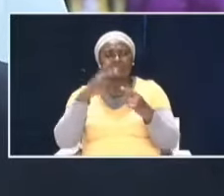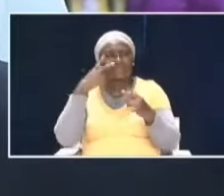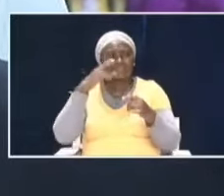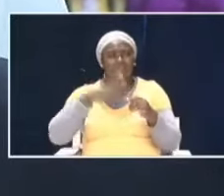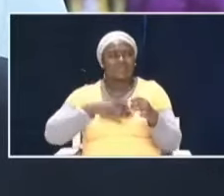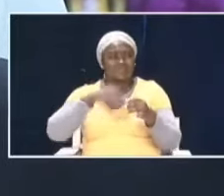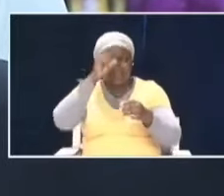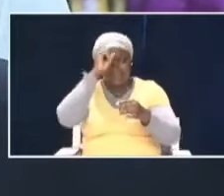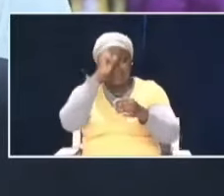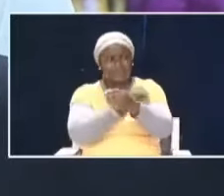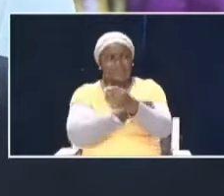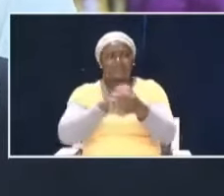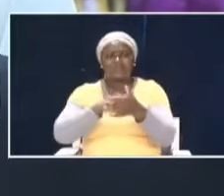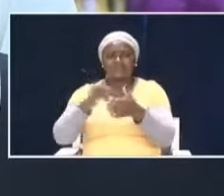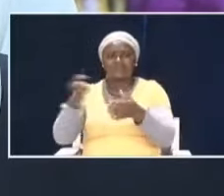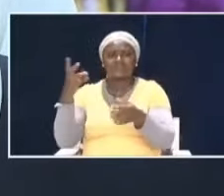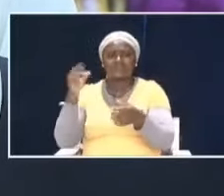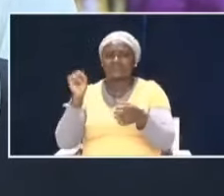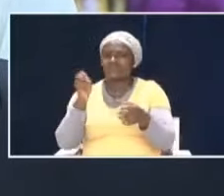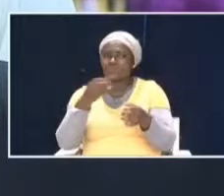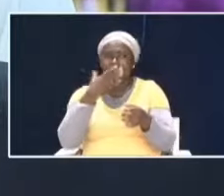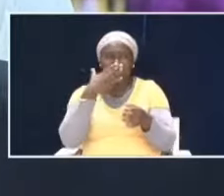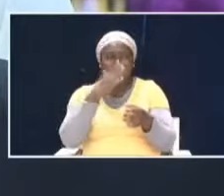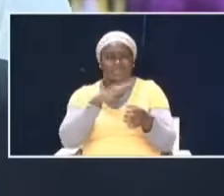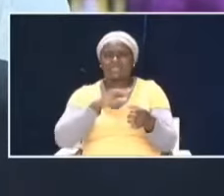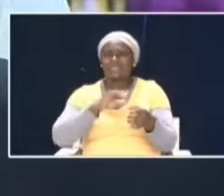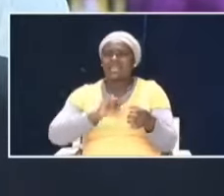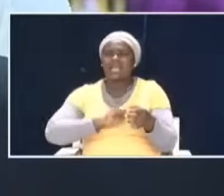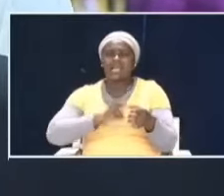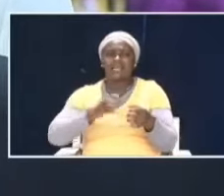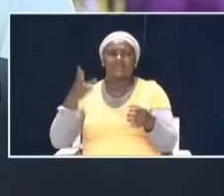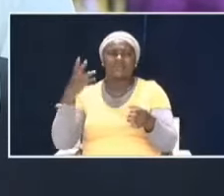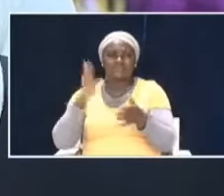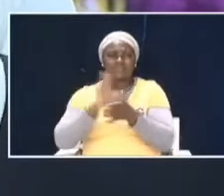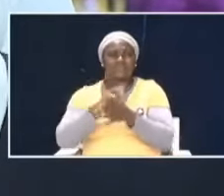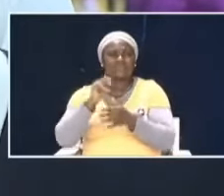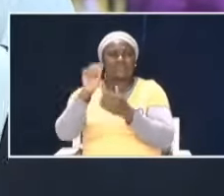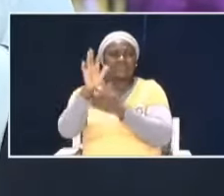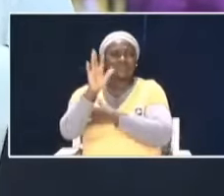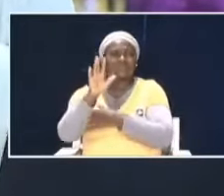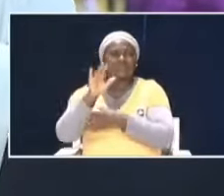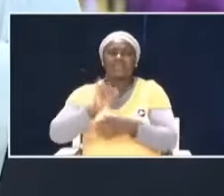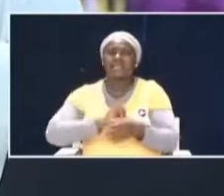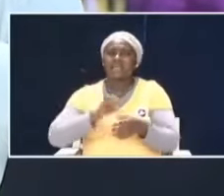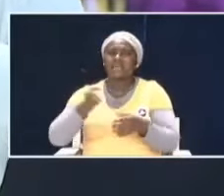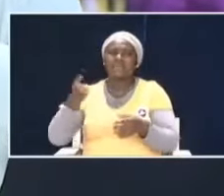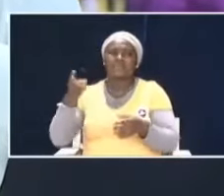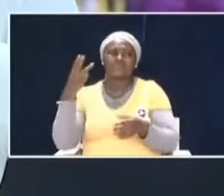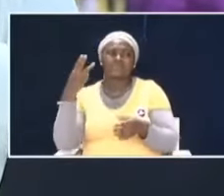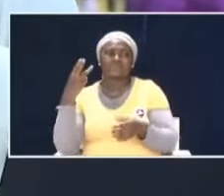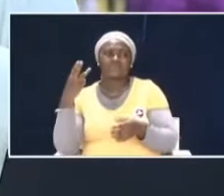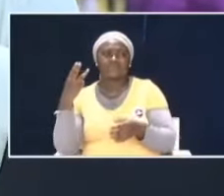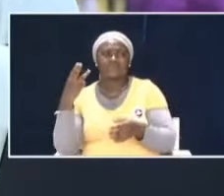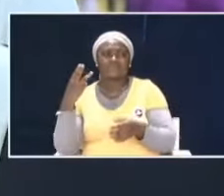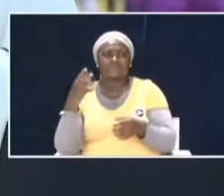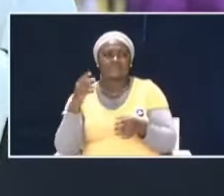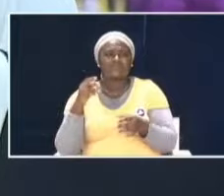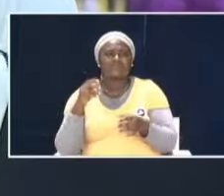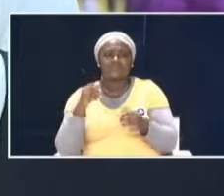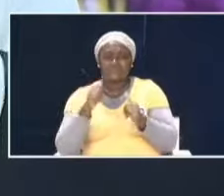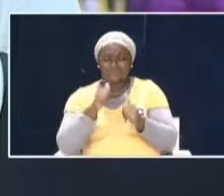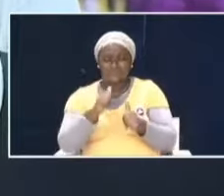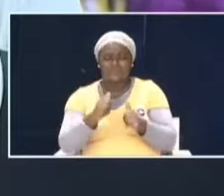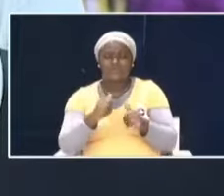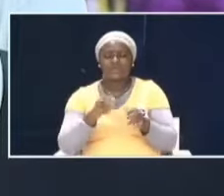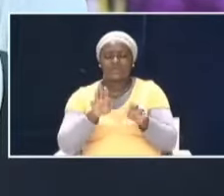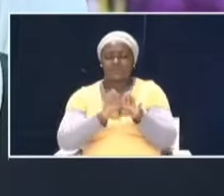so terrible. But I was believing God, and I was following the open heaven